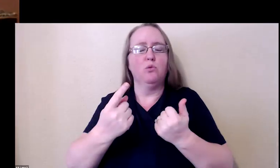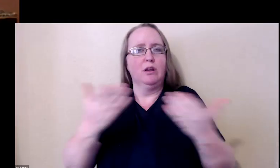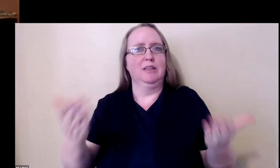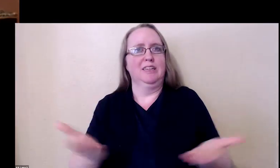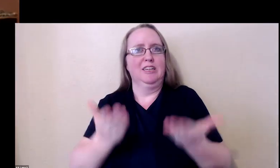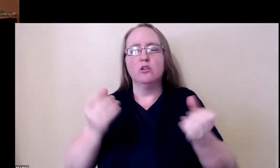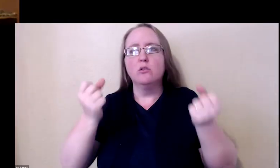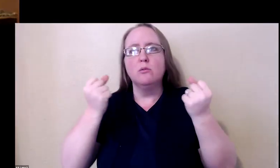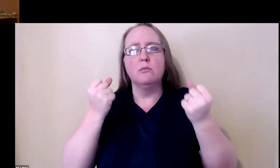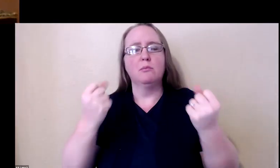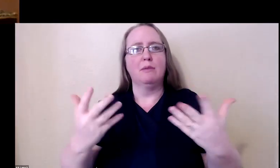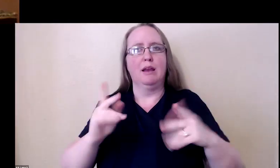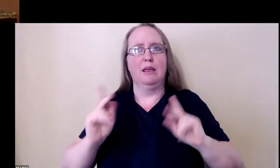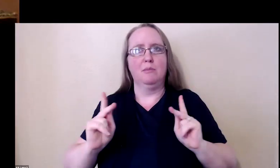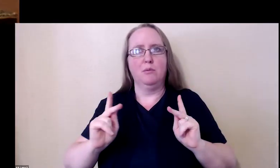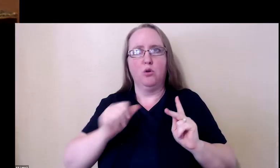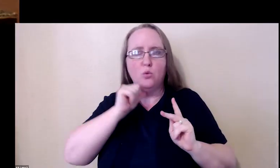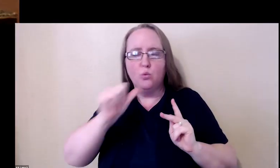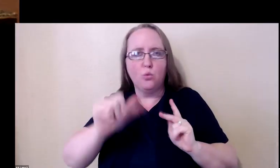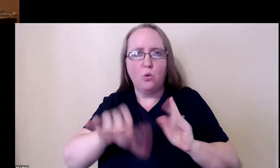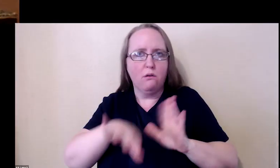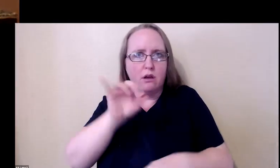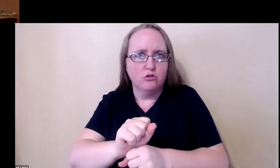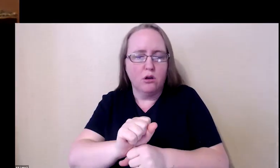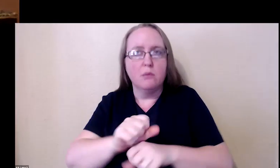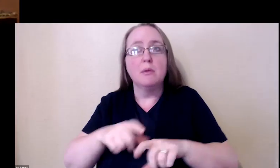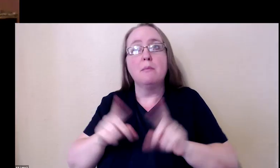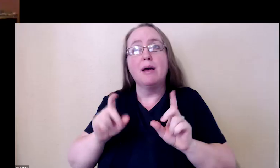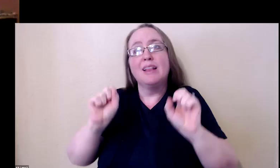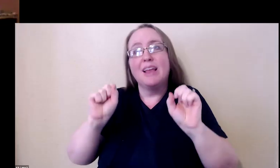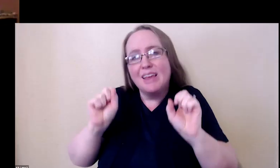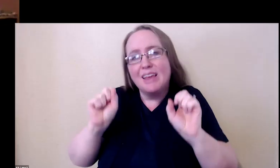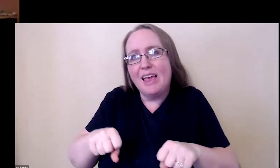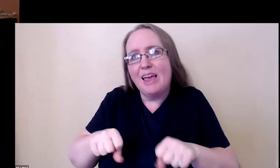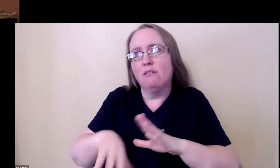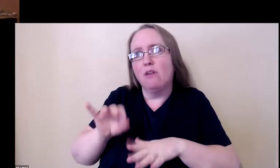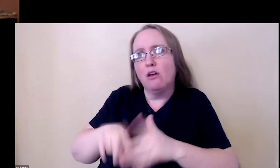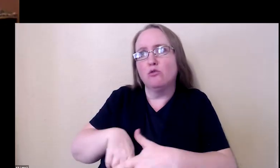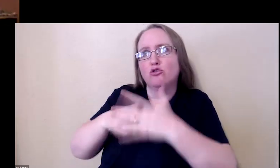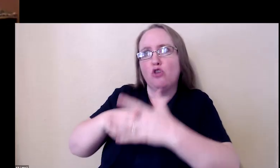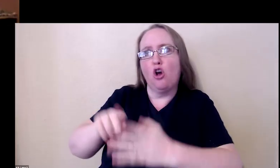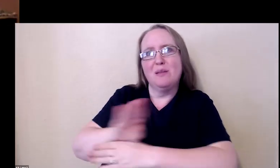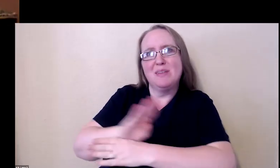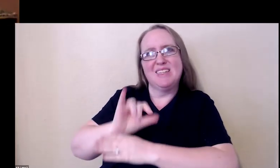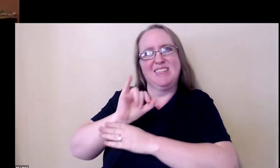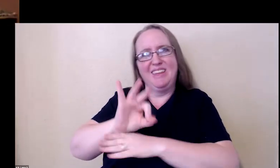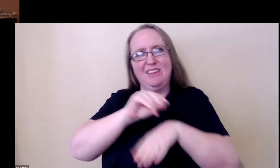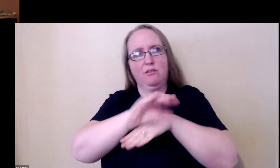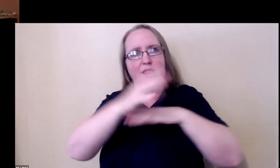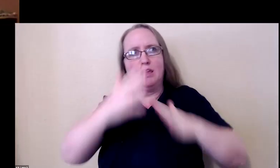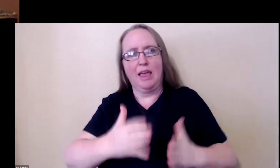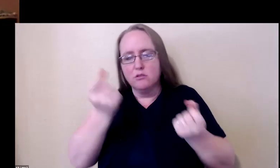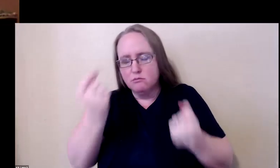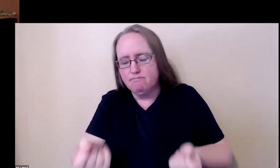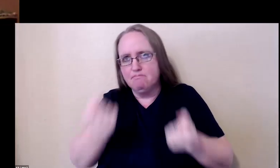of people who will not find a job, but they can find and start a business if we get counselors to understand that